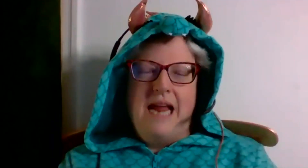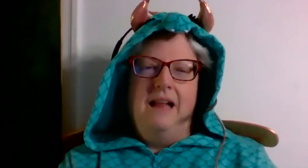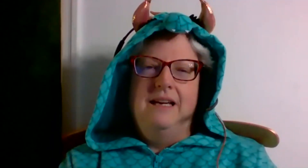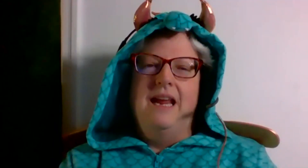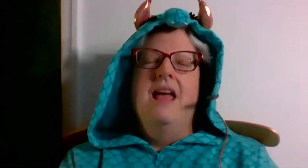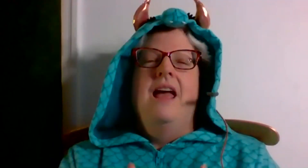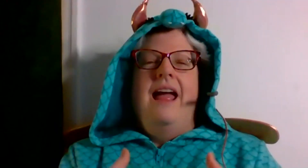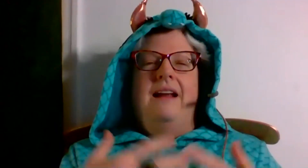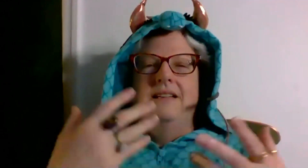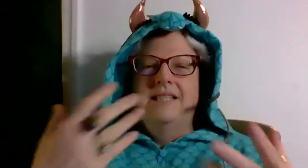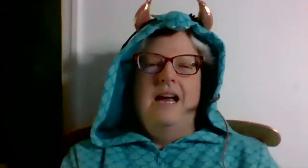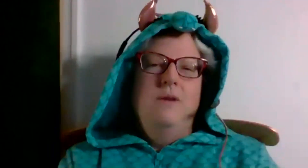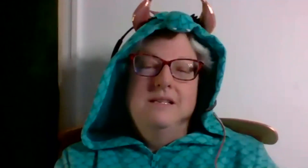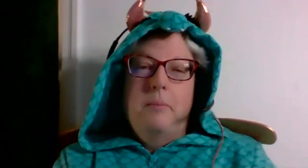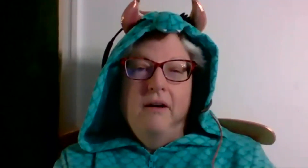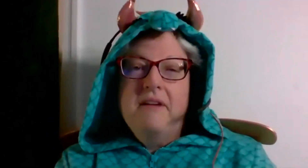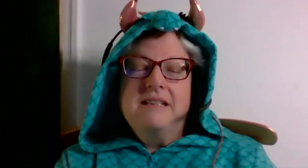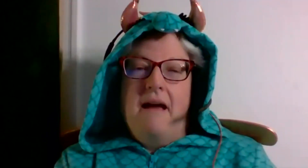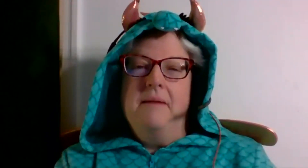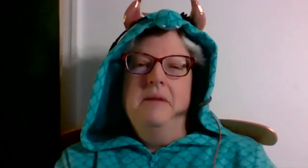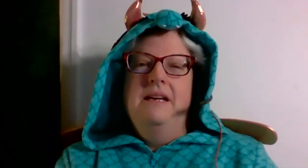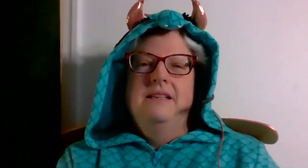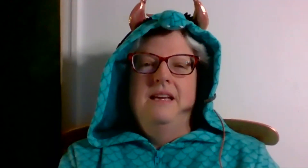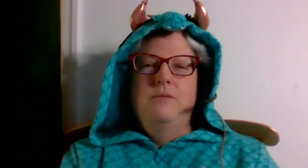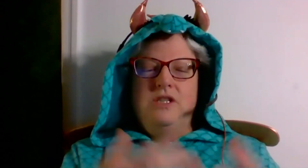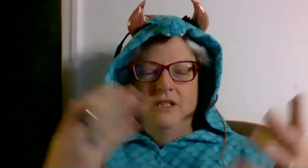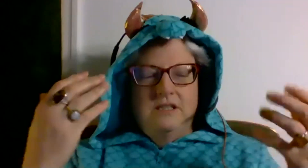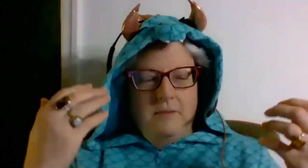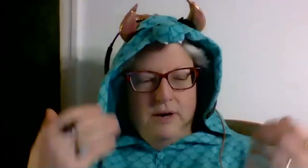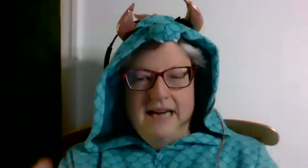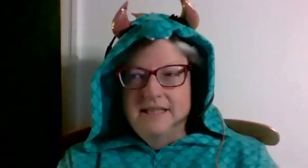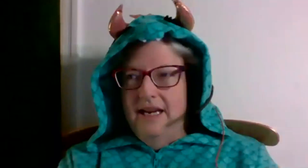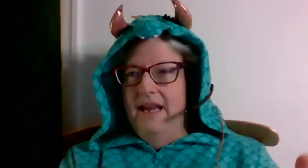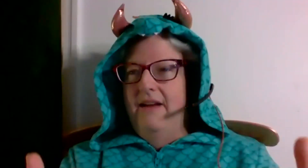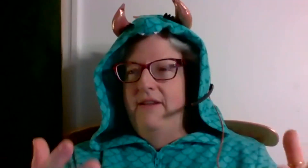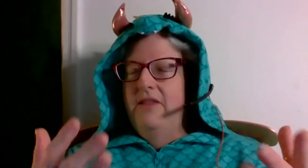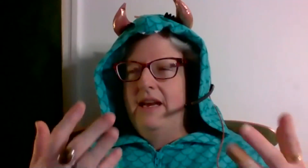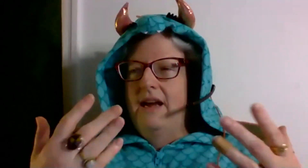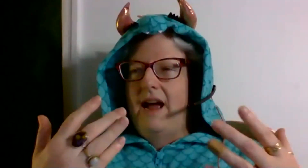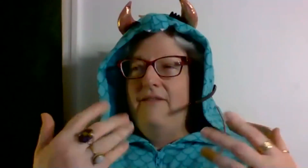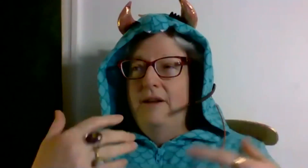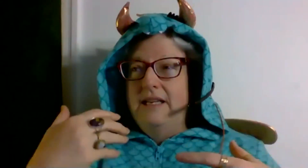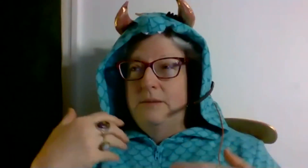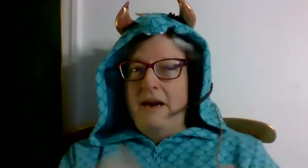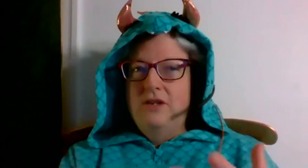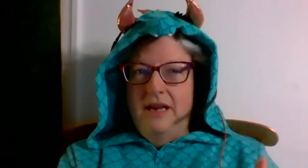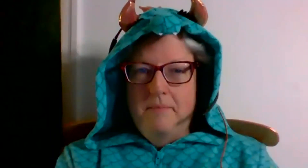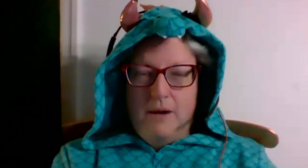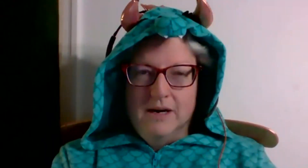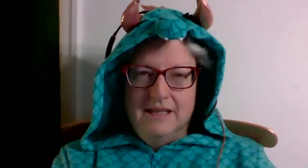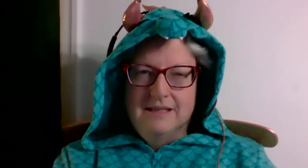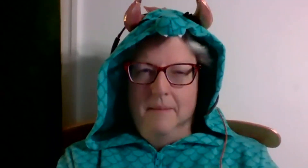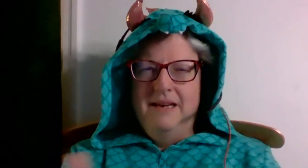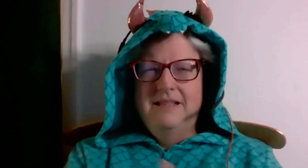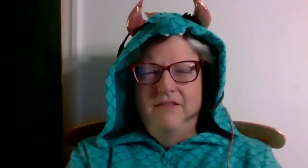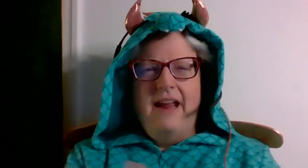own reality. And Samhain is a perfect time in which to start practicing it. I feel especially empowered